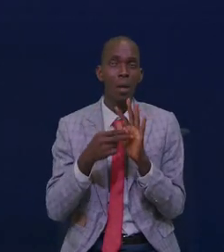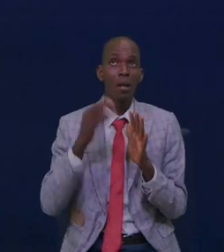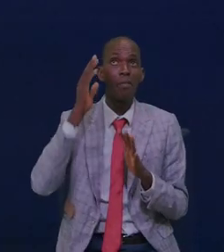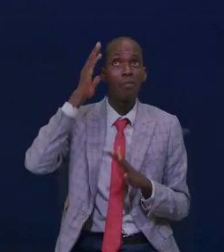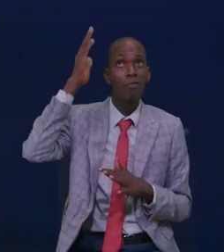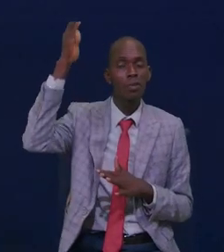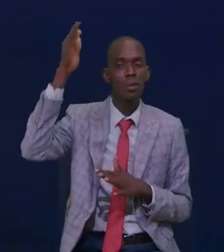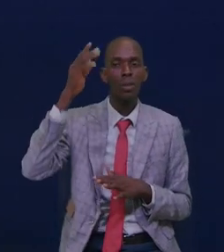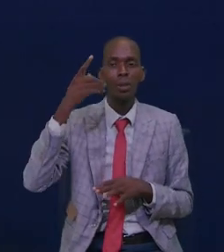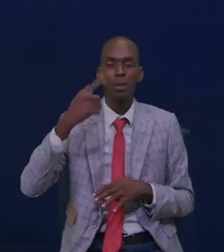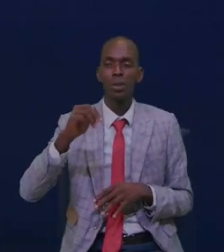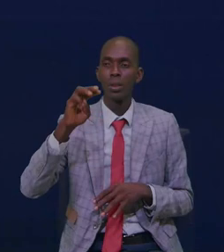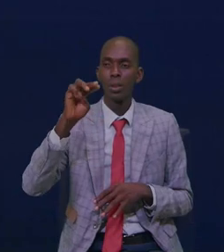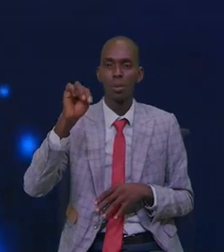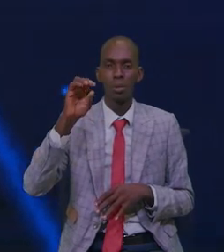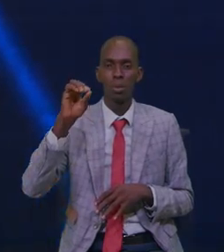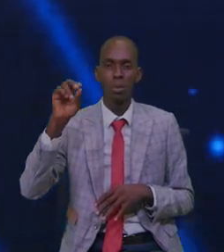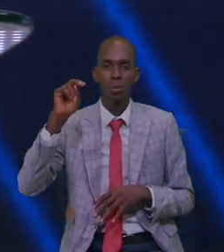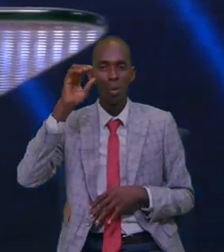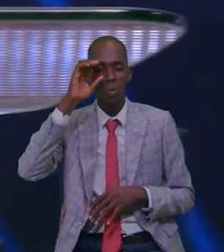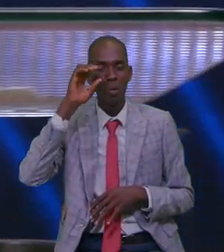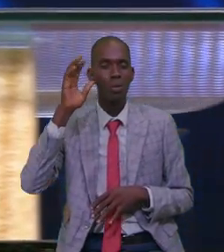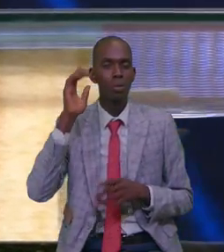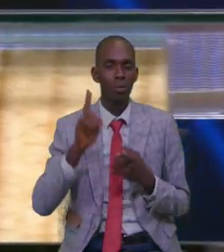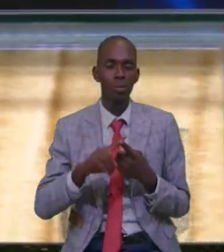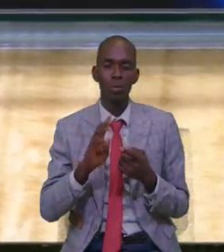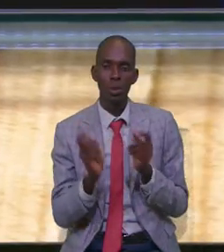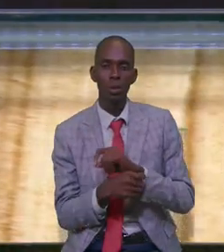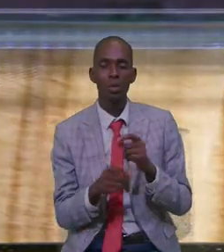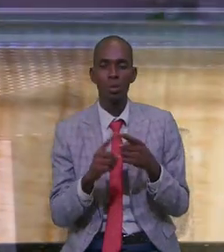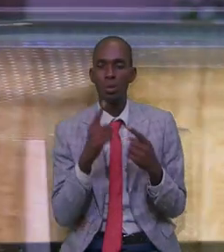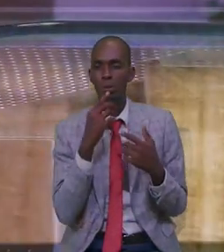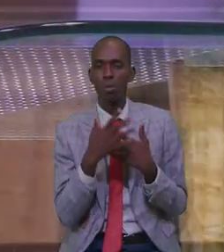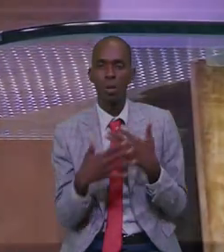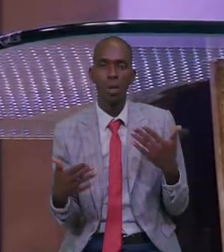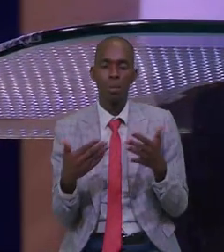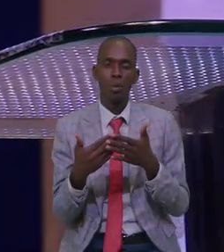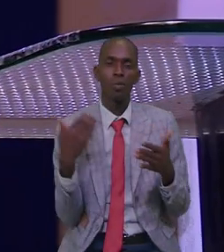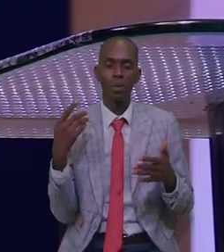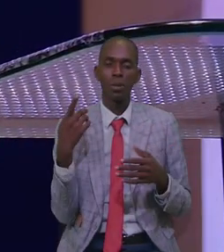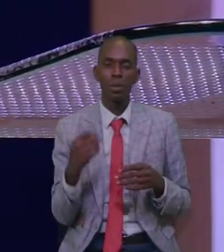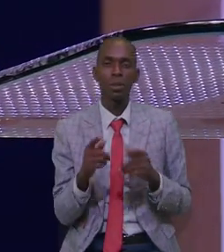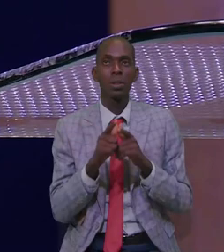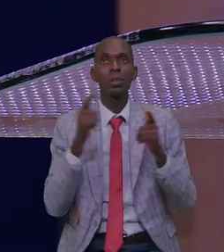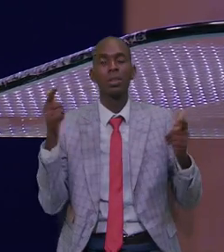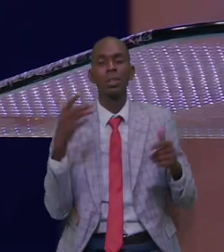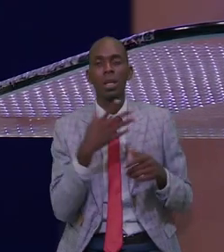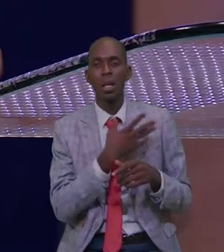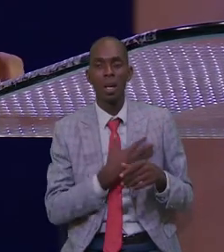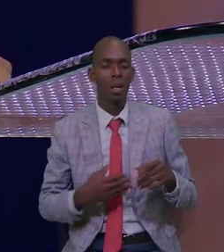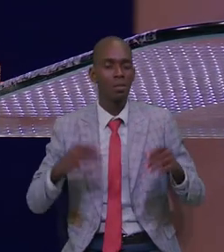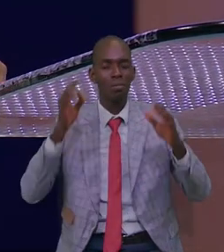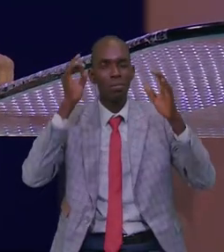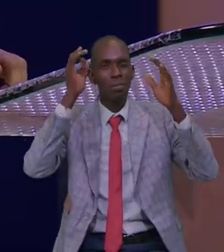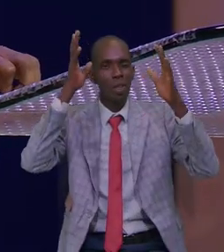moon into blood, before the great and the terrible day of the Lord. Try to imagine